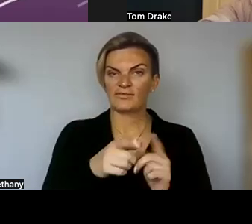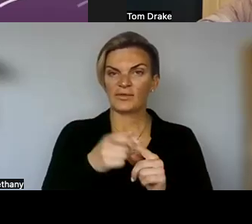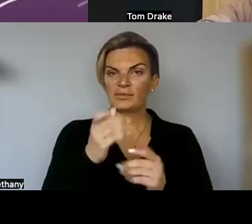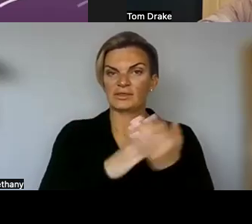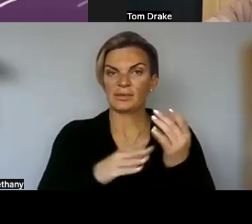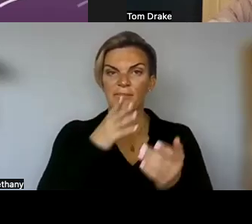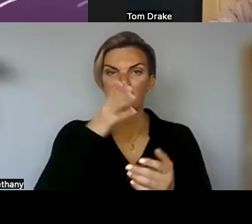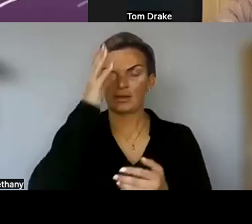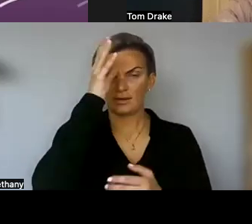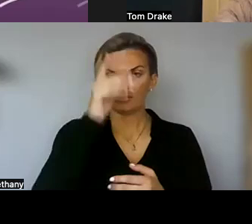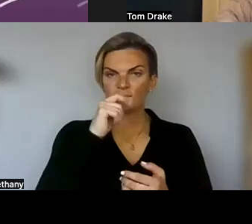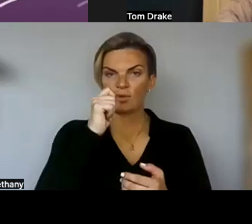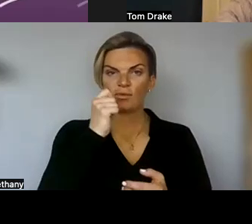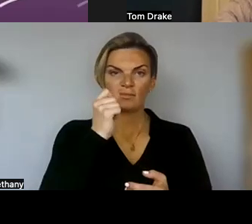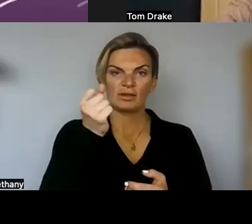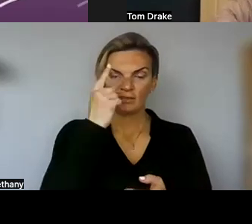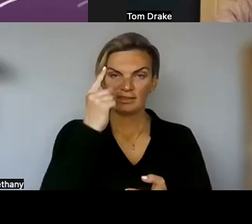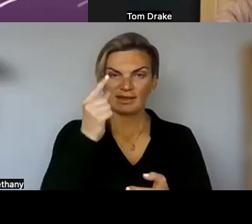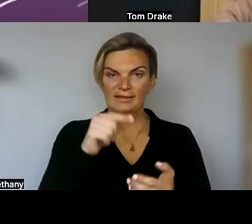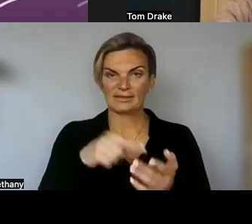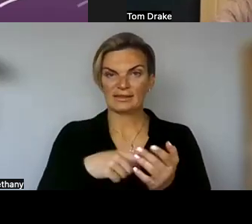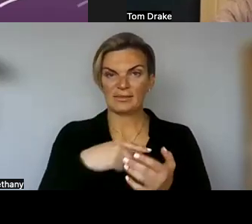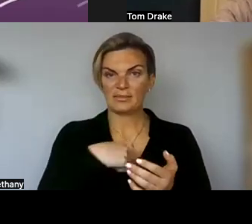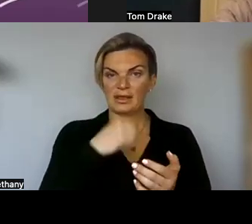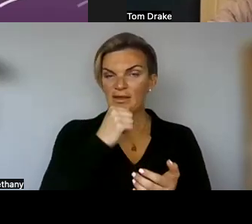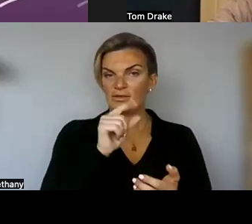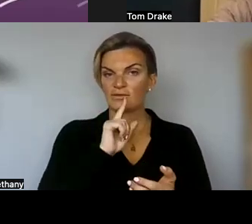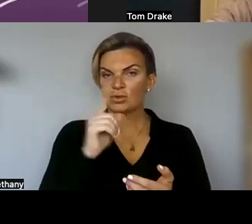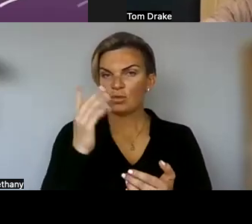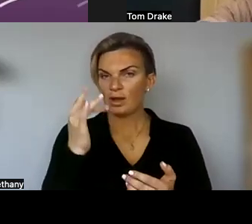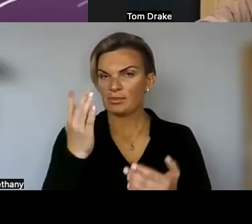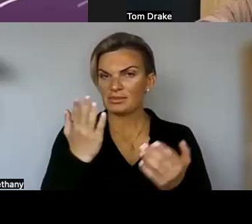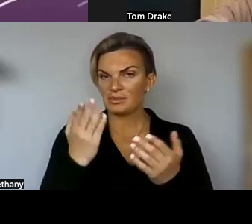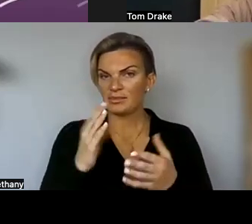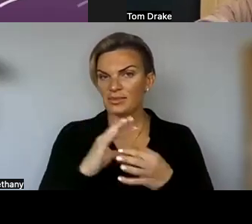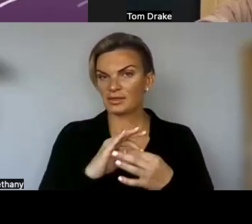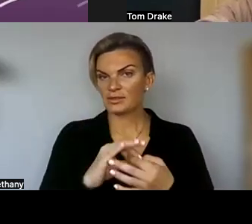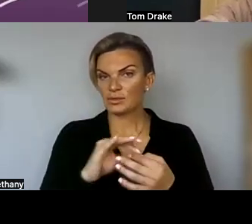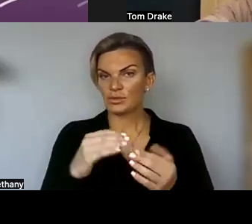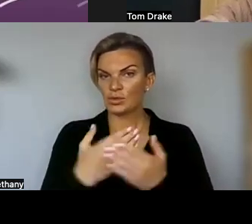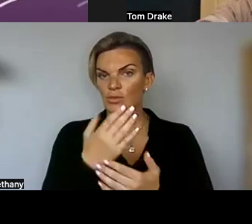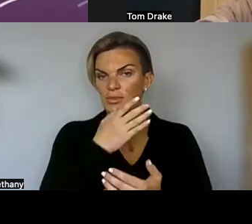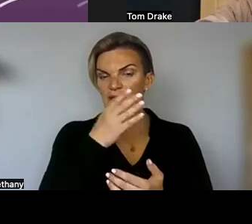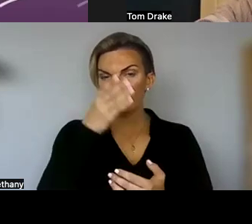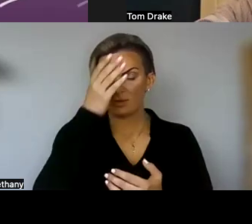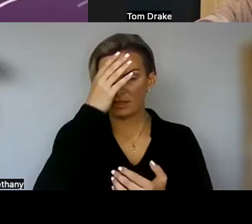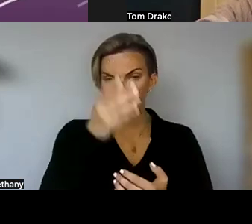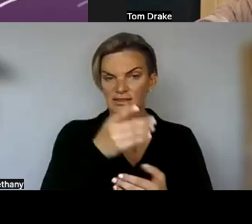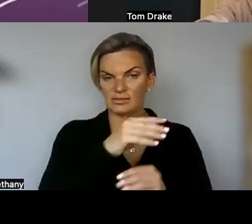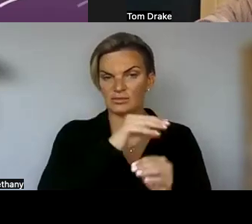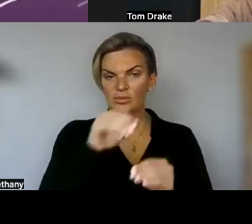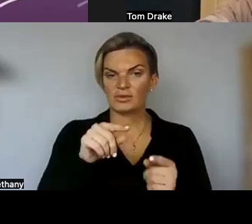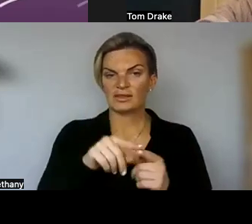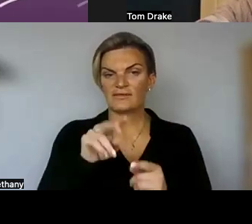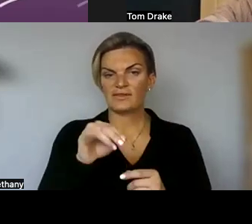that don't understand this, and I'm not really sure why, but it may have something to do with some new parents having moved to the village